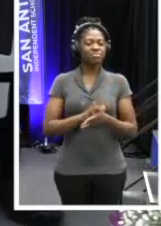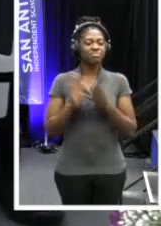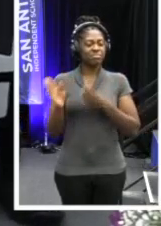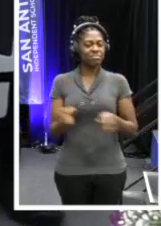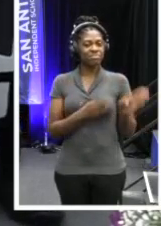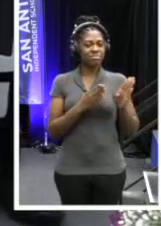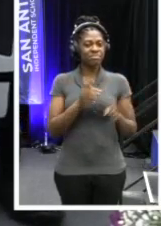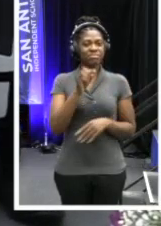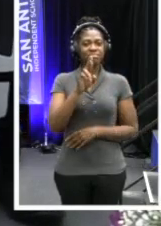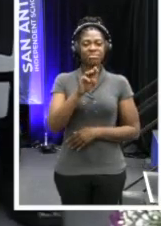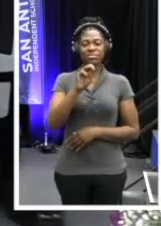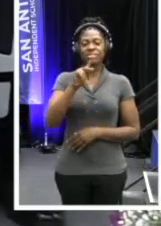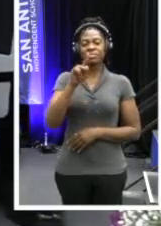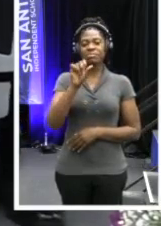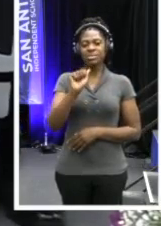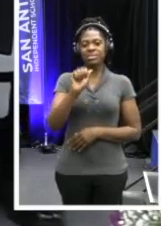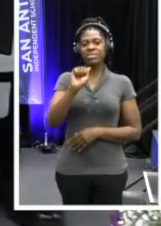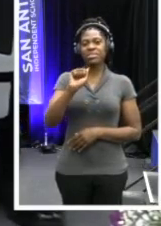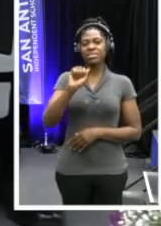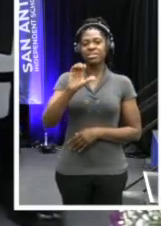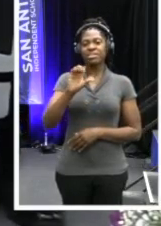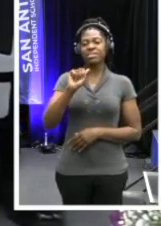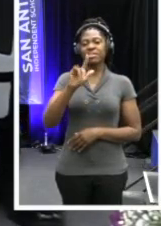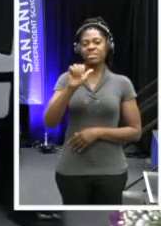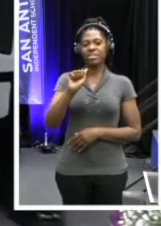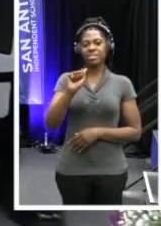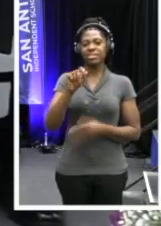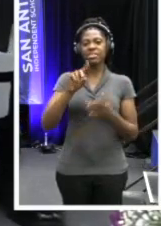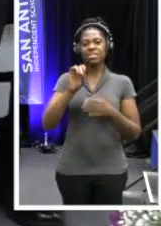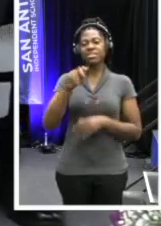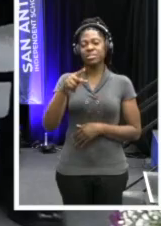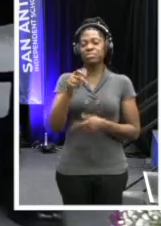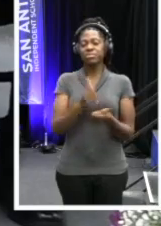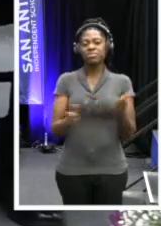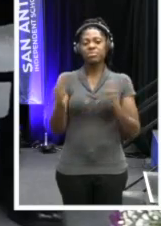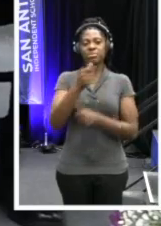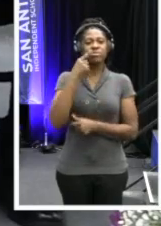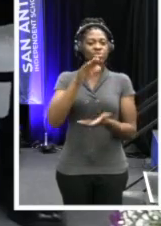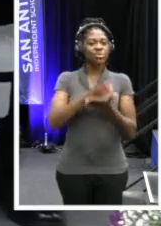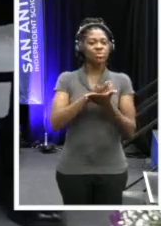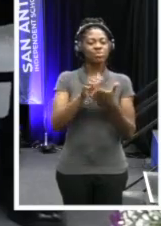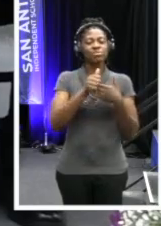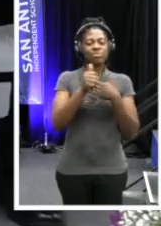Dr. Melissa Alcala, Assistant Superintendent for School Leadership.